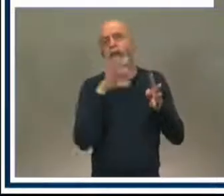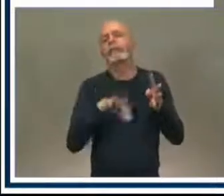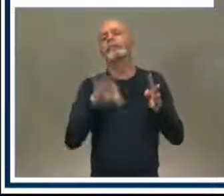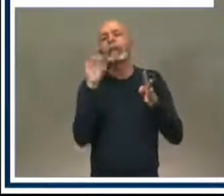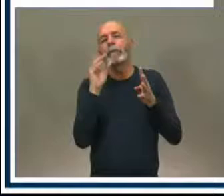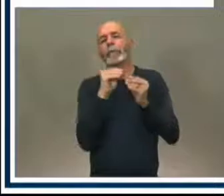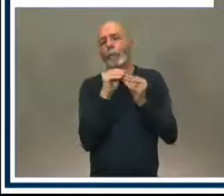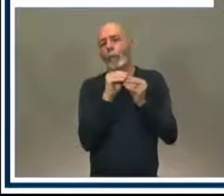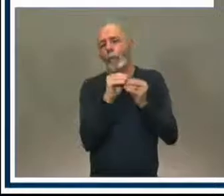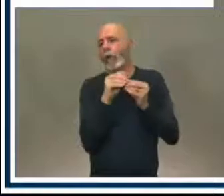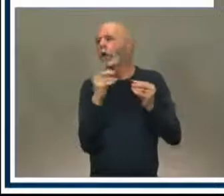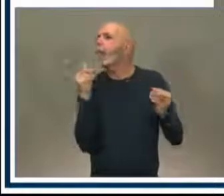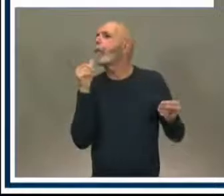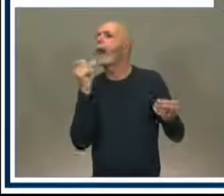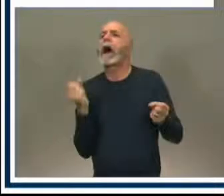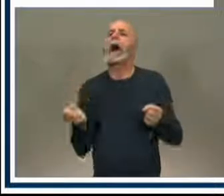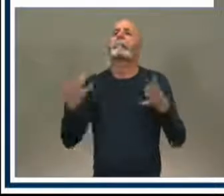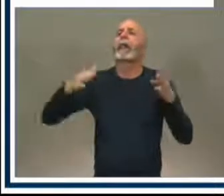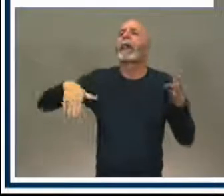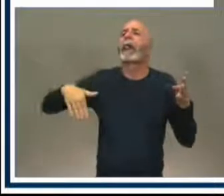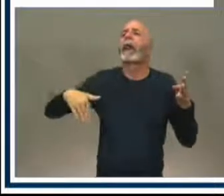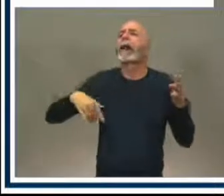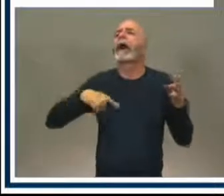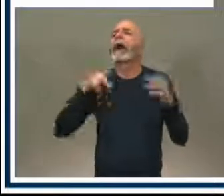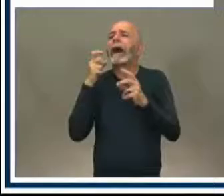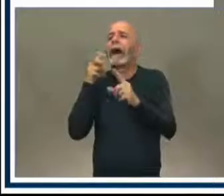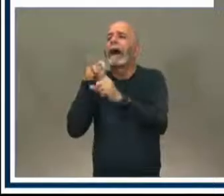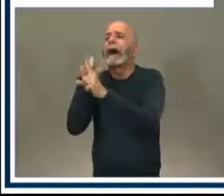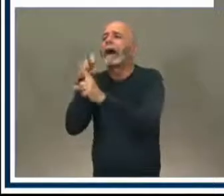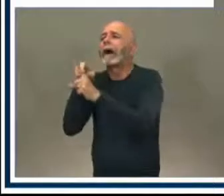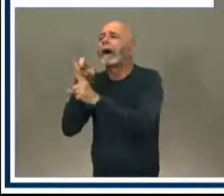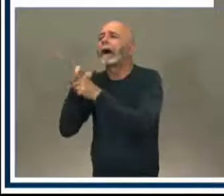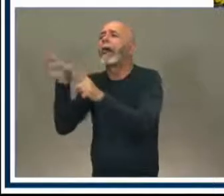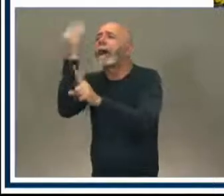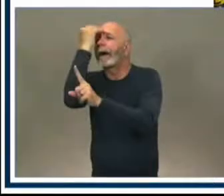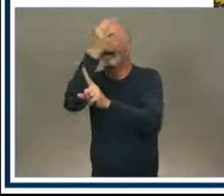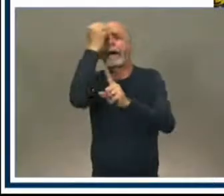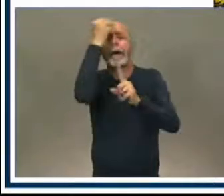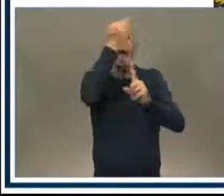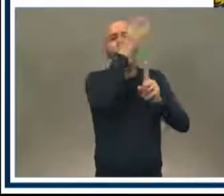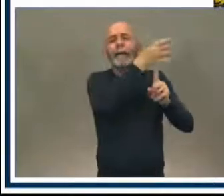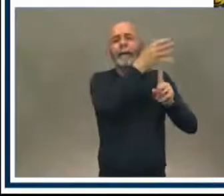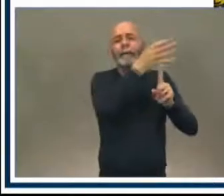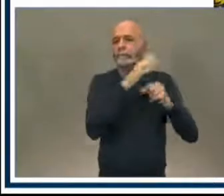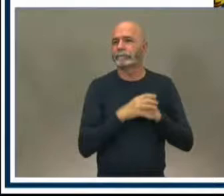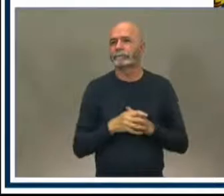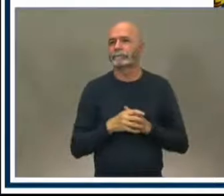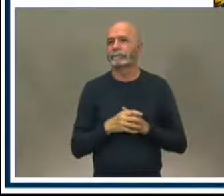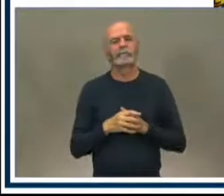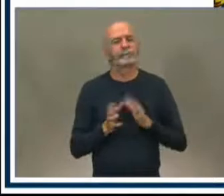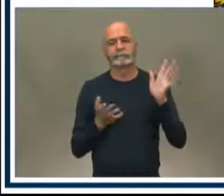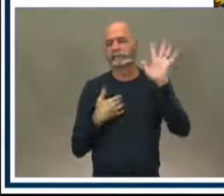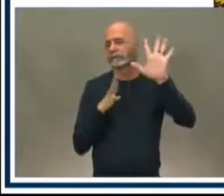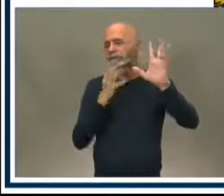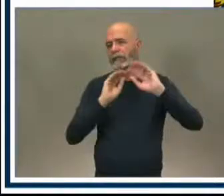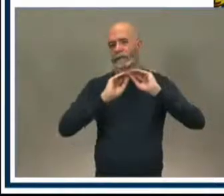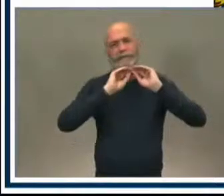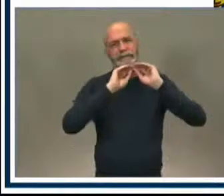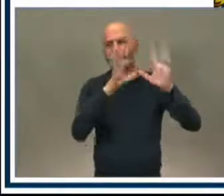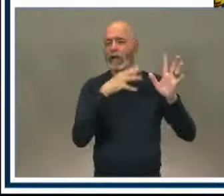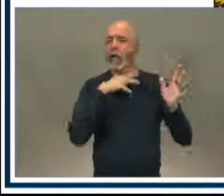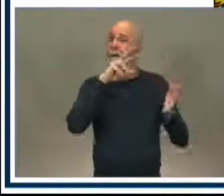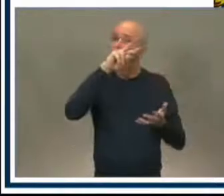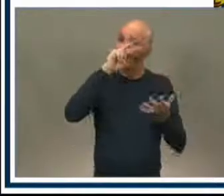number who are just not vaccinated versus they just haven't reported their data yet. So just to clarify, because I thought earlier you said it was the institutions that